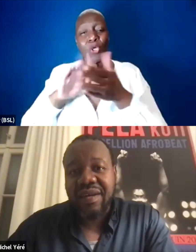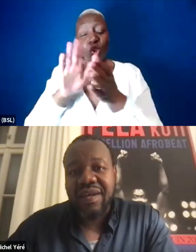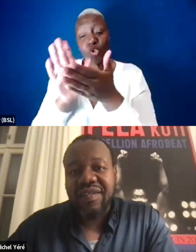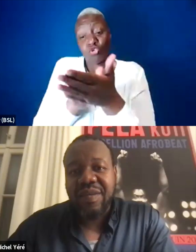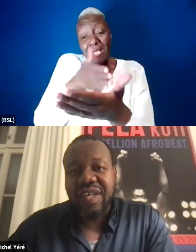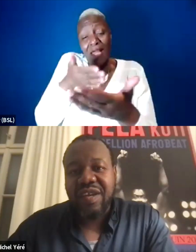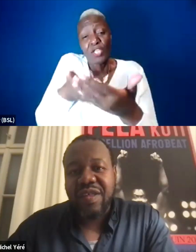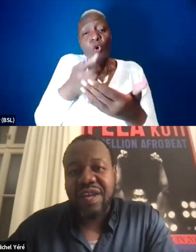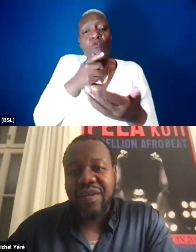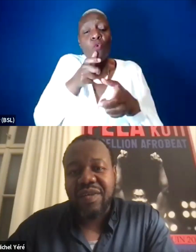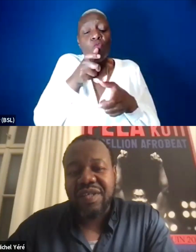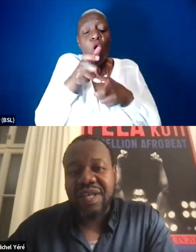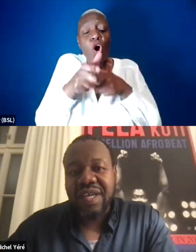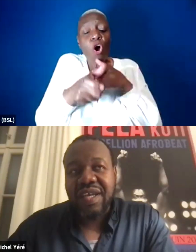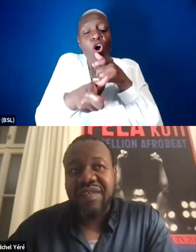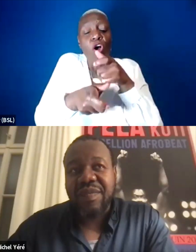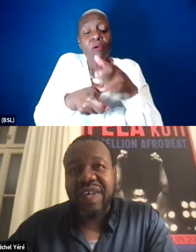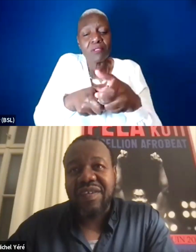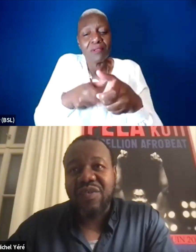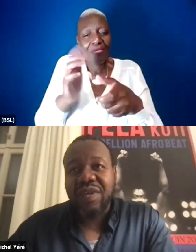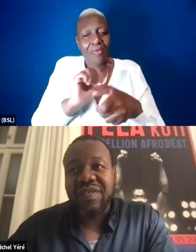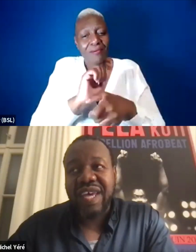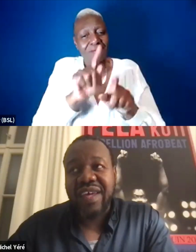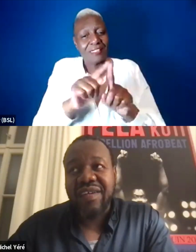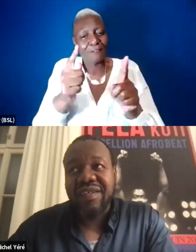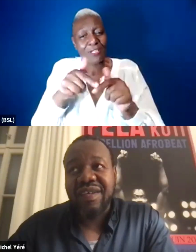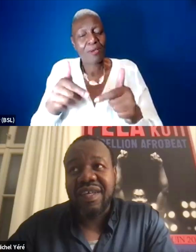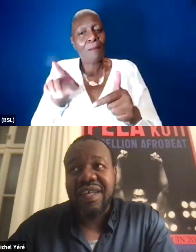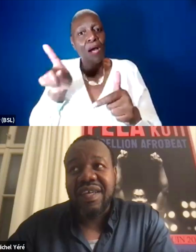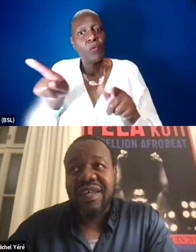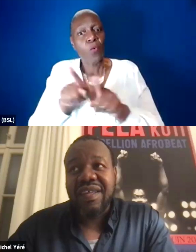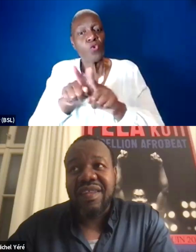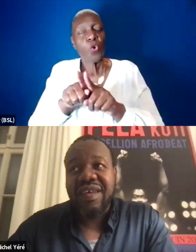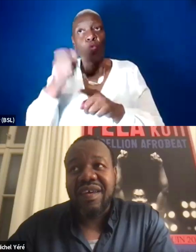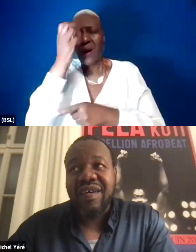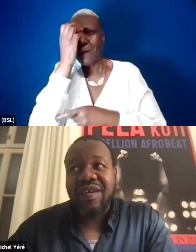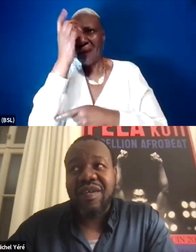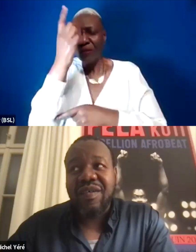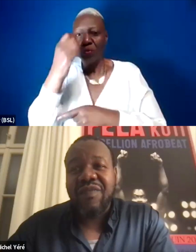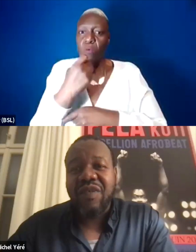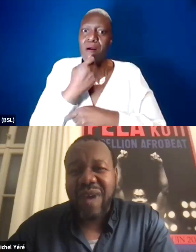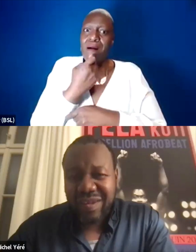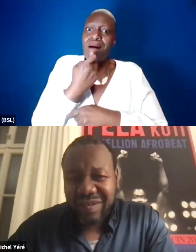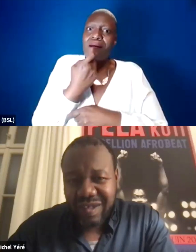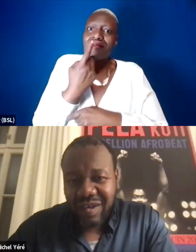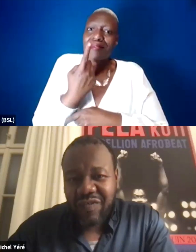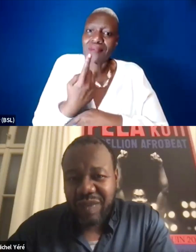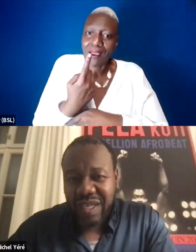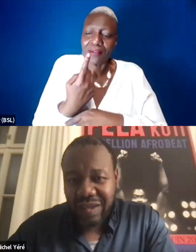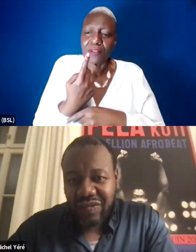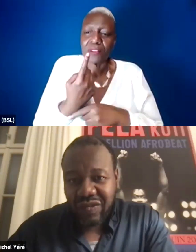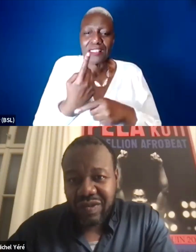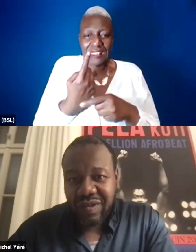saying something in another language. It is a capacity to understand the variety